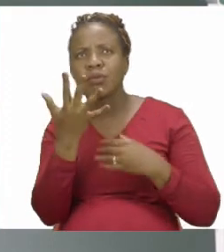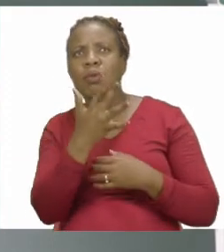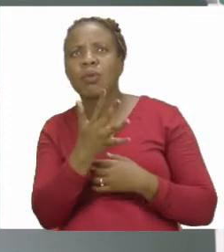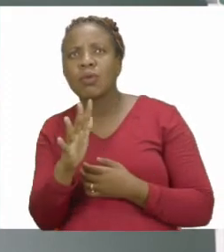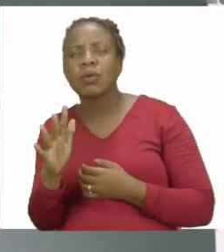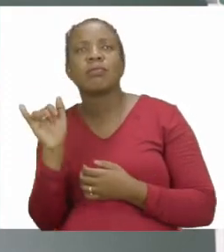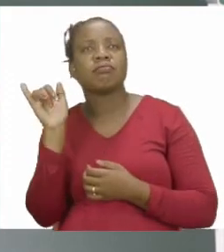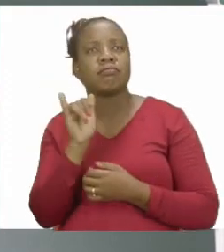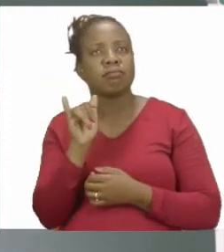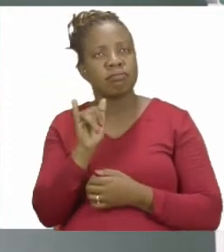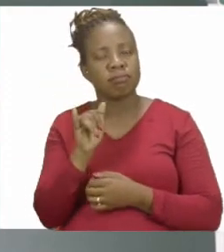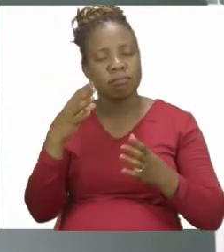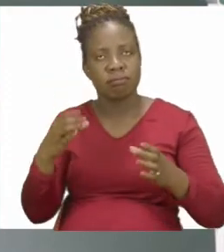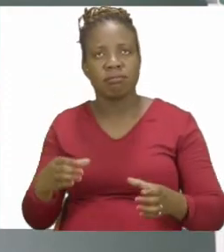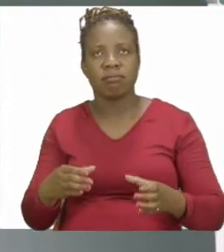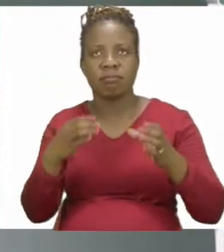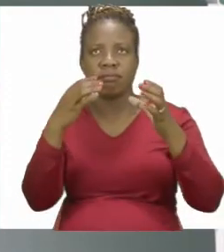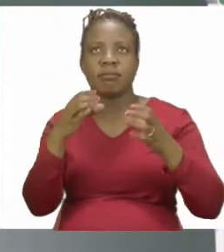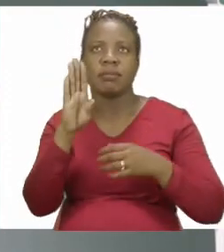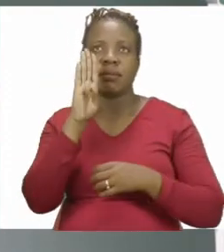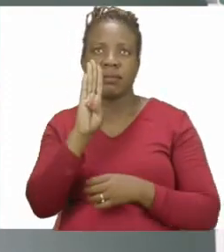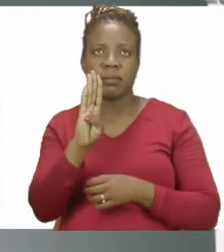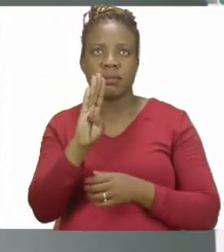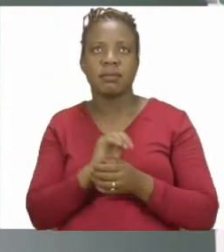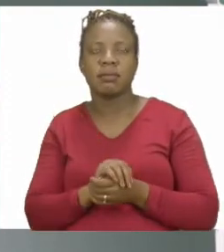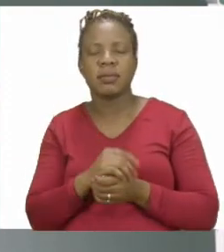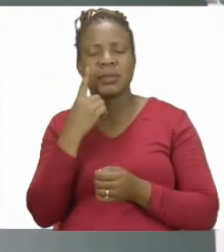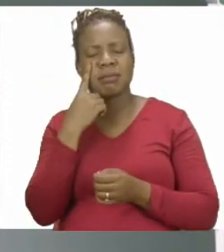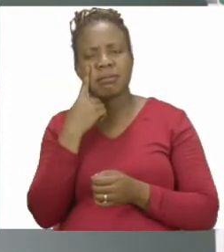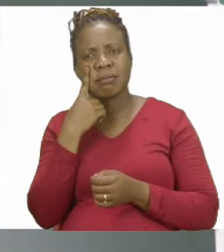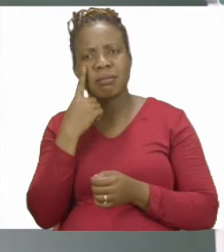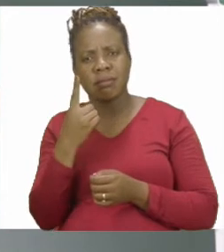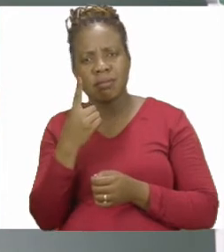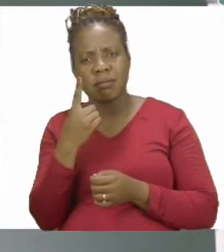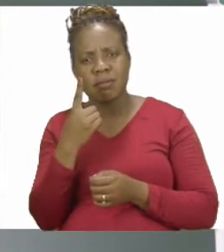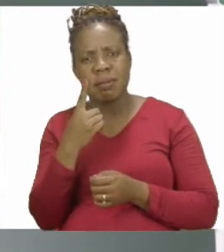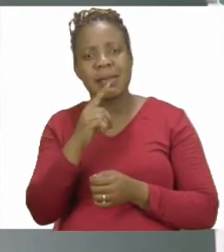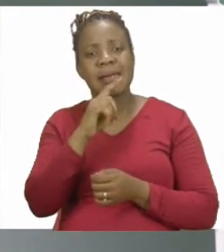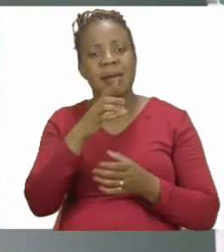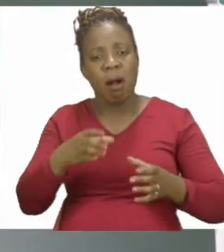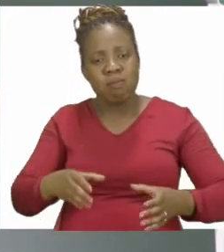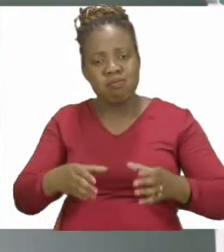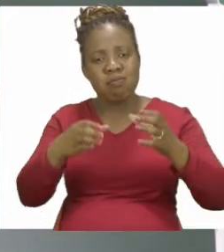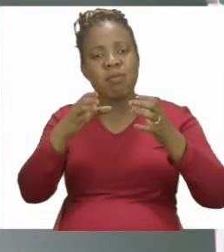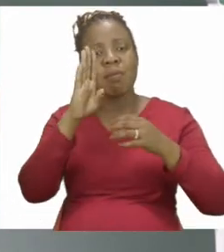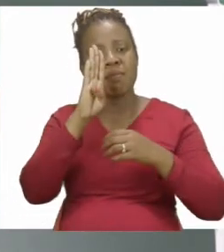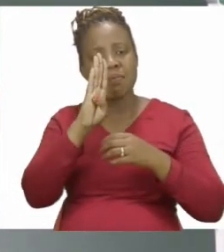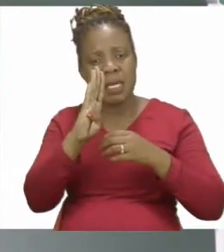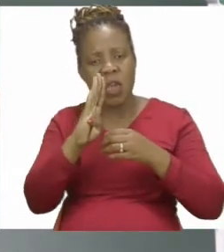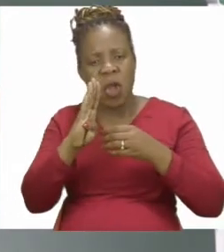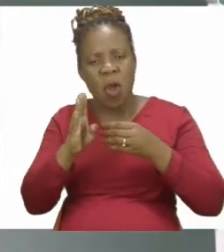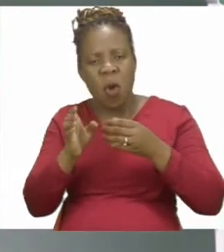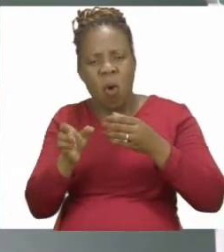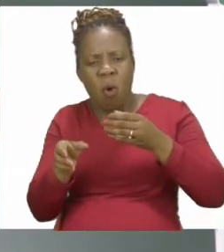Now we have to look at how much more does tank B have than tank A?